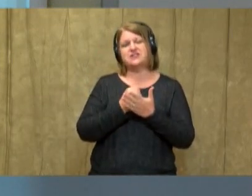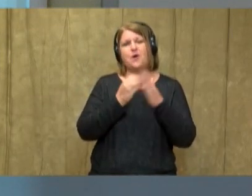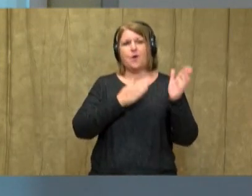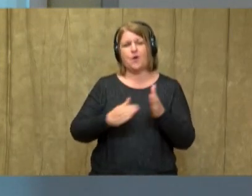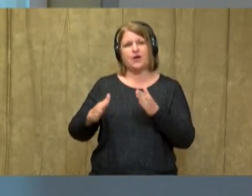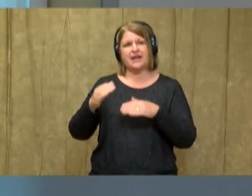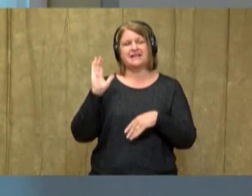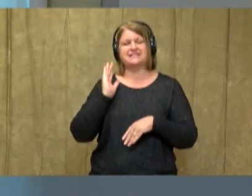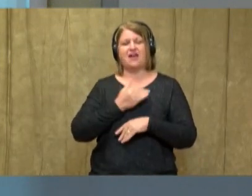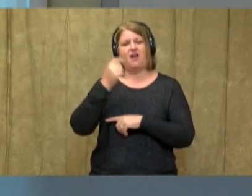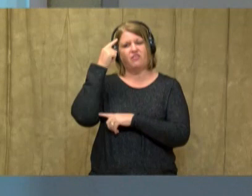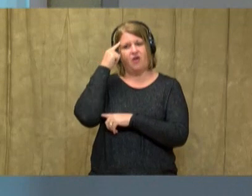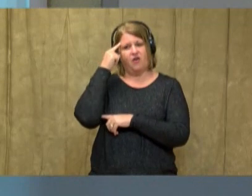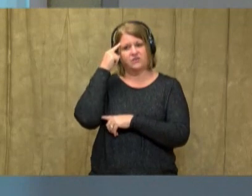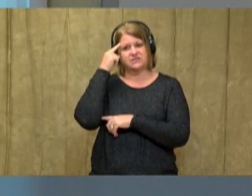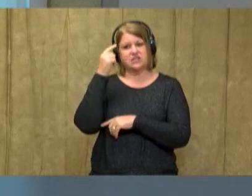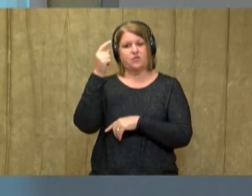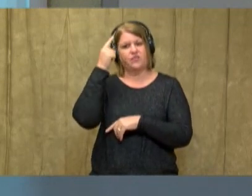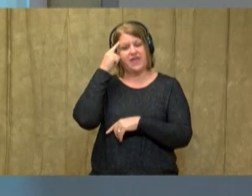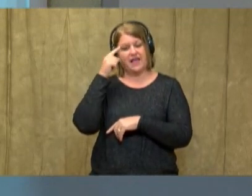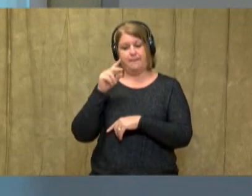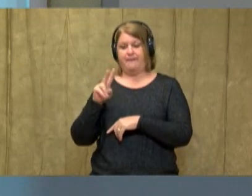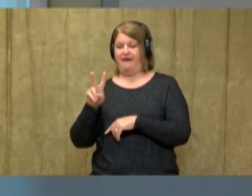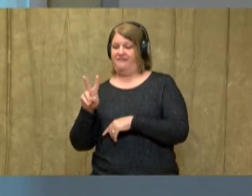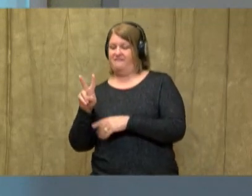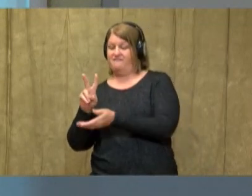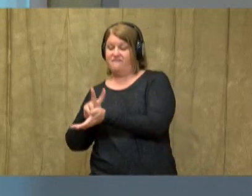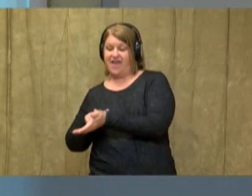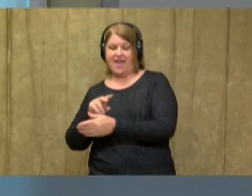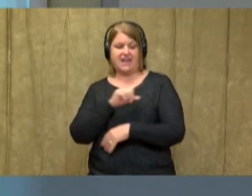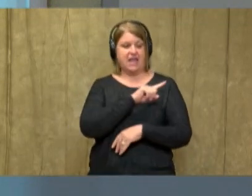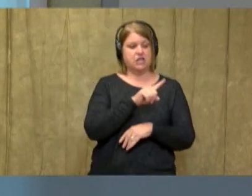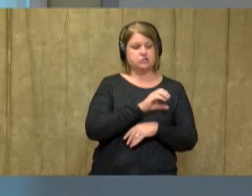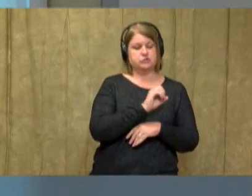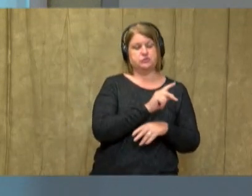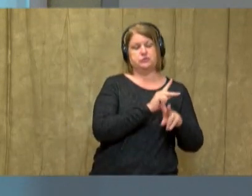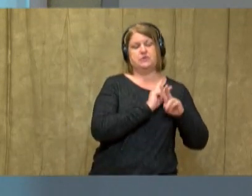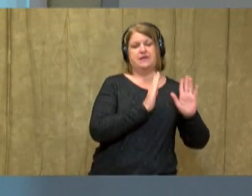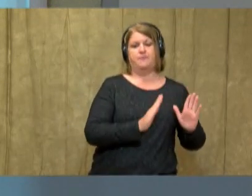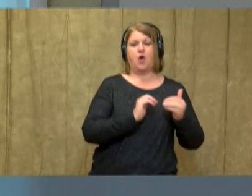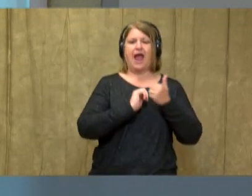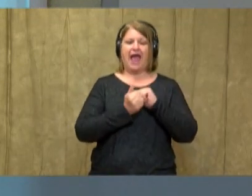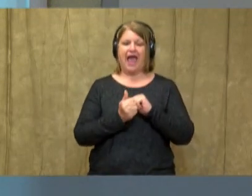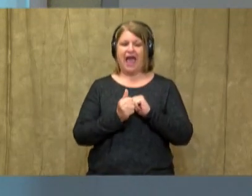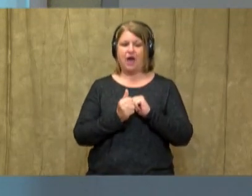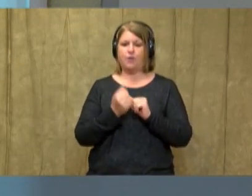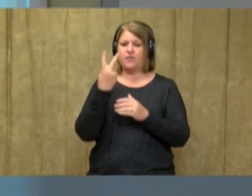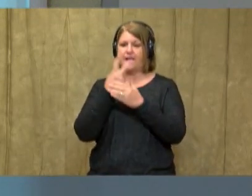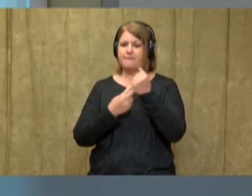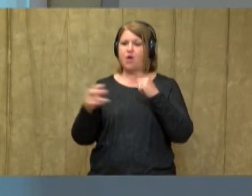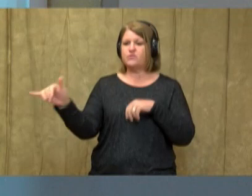about the veterinarian and the zookeeper, what are some ways that they are the same?